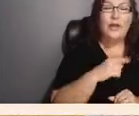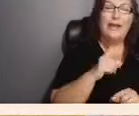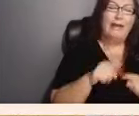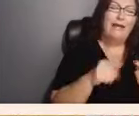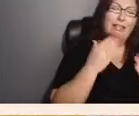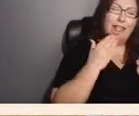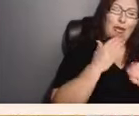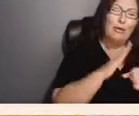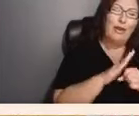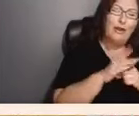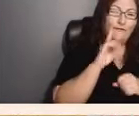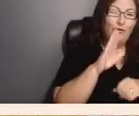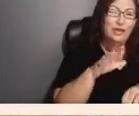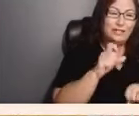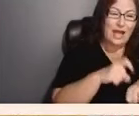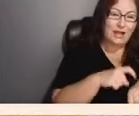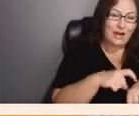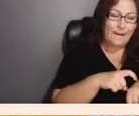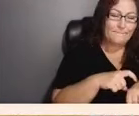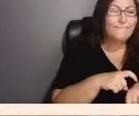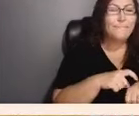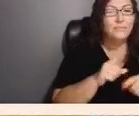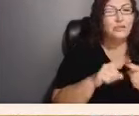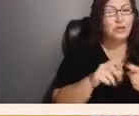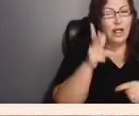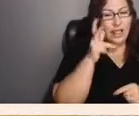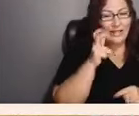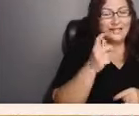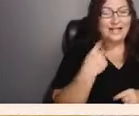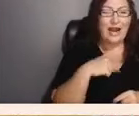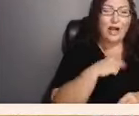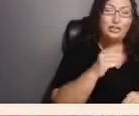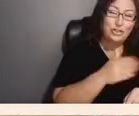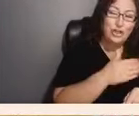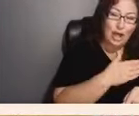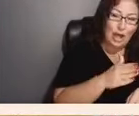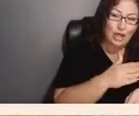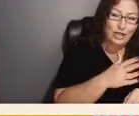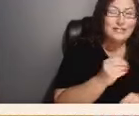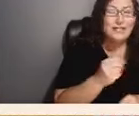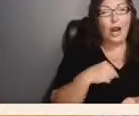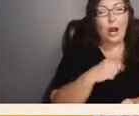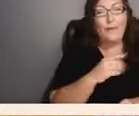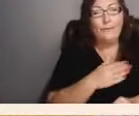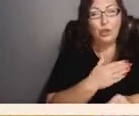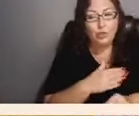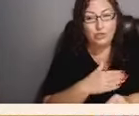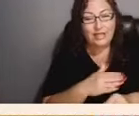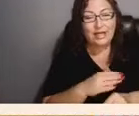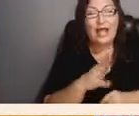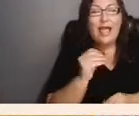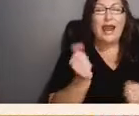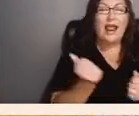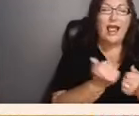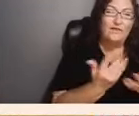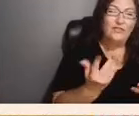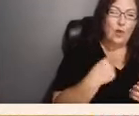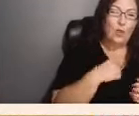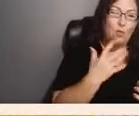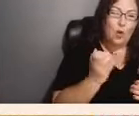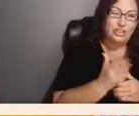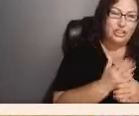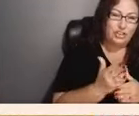you've taken to listen to our songs and our music and everything we want to share.